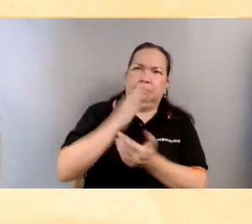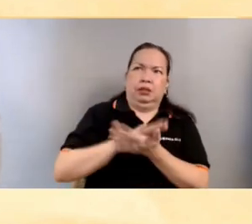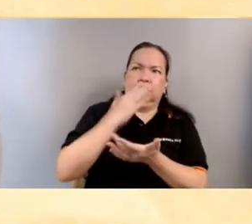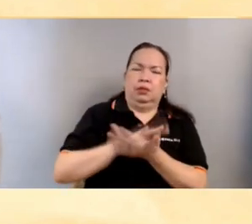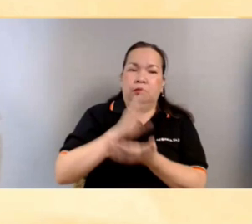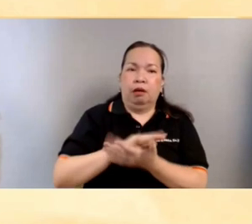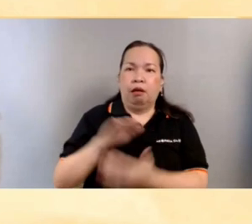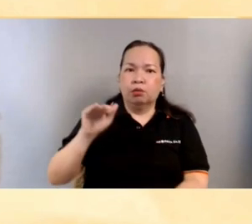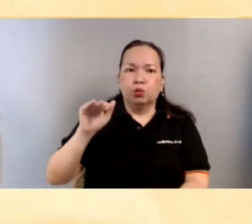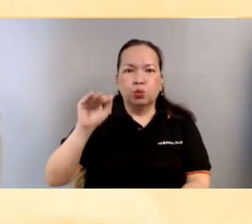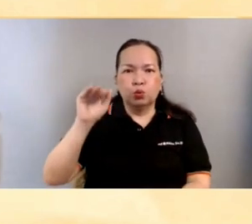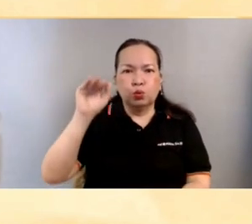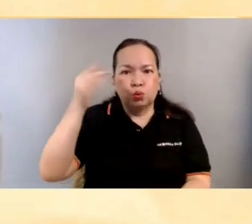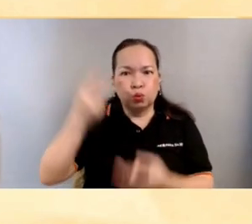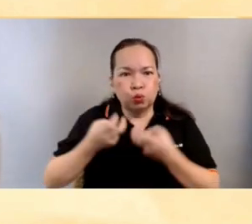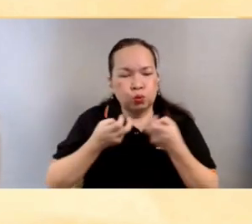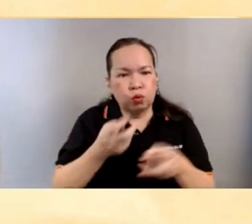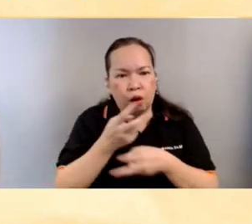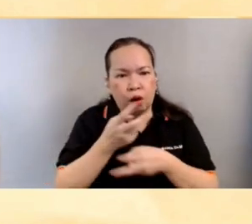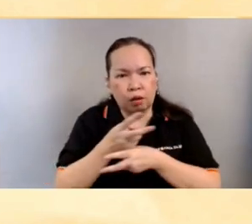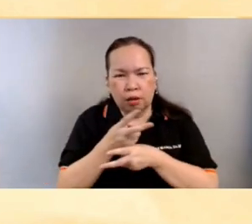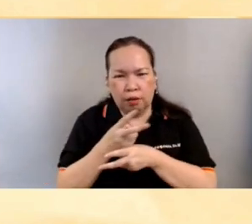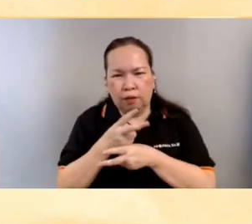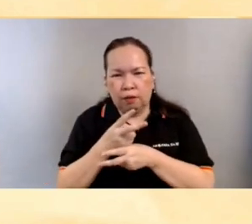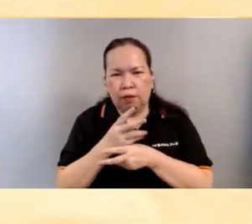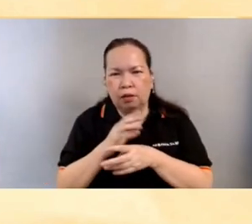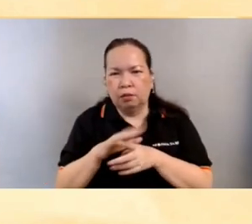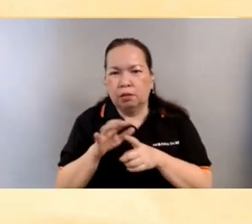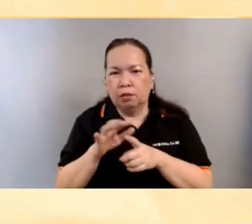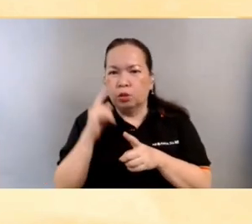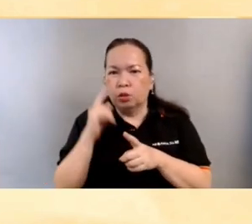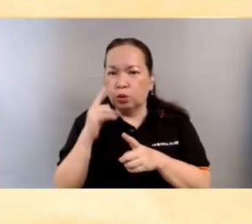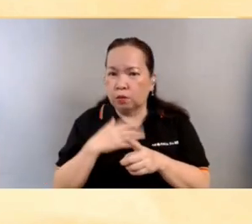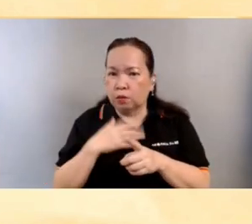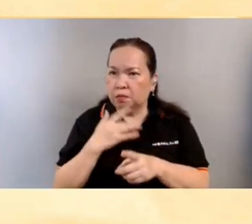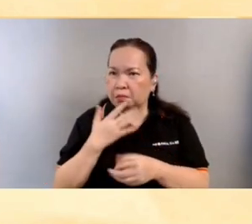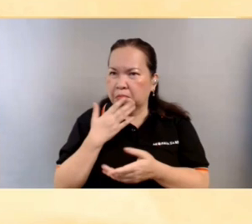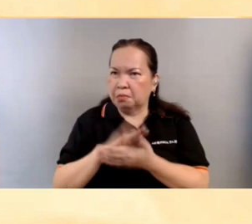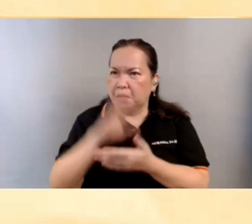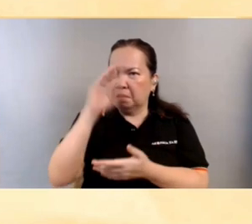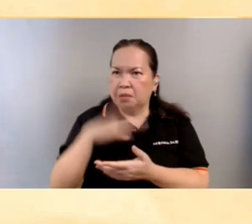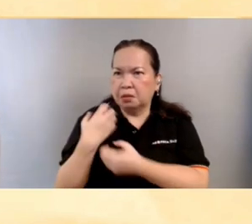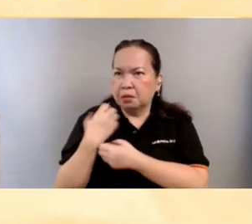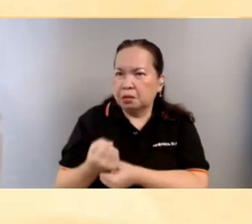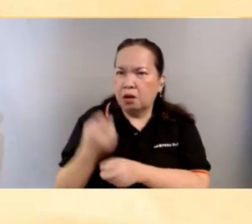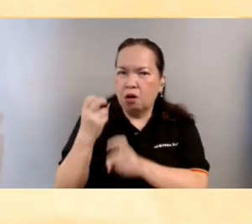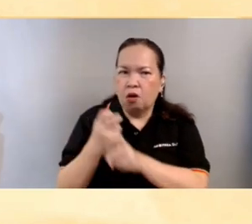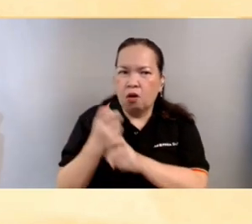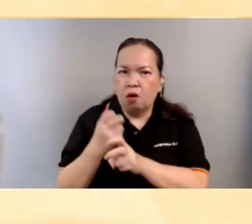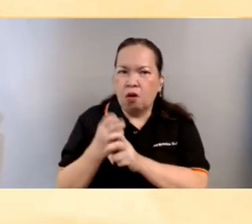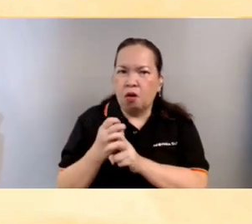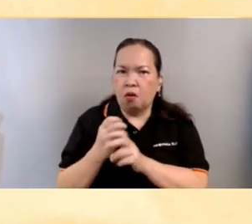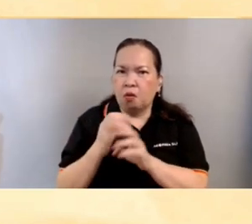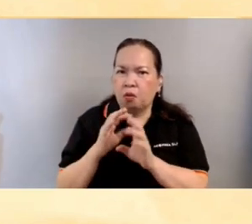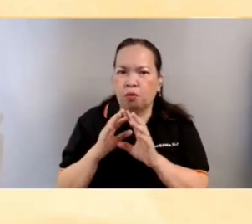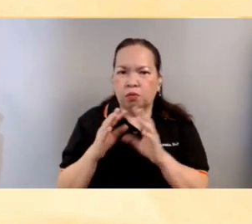grow up, you have children, you have certain view of the world, that men are bad, that you cannot trust people, the world is, you